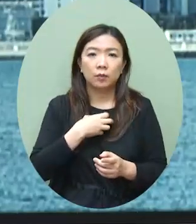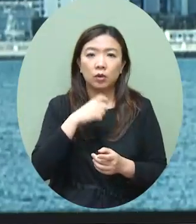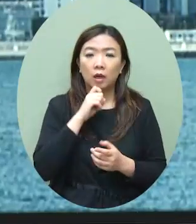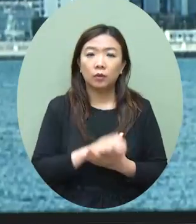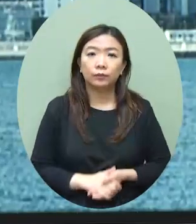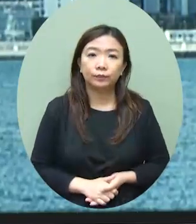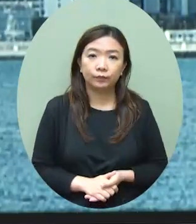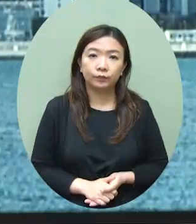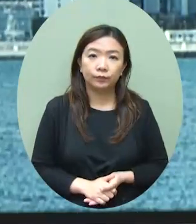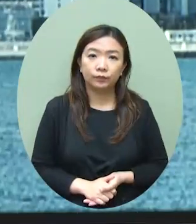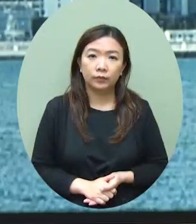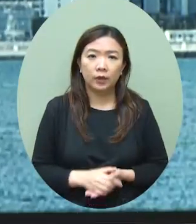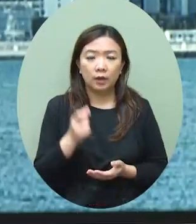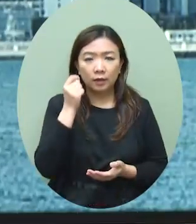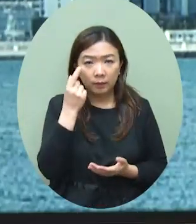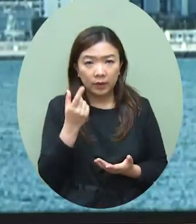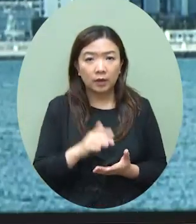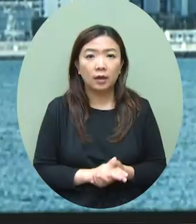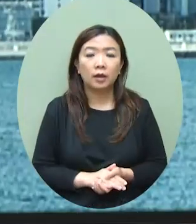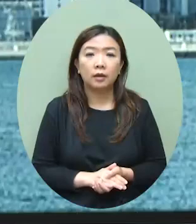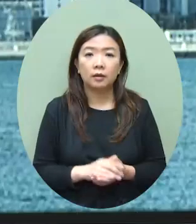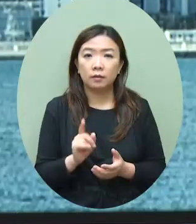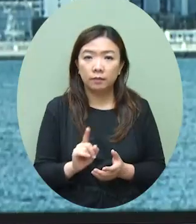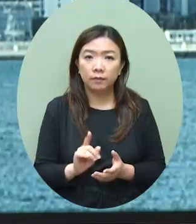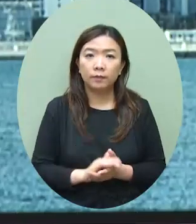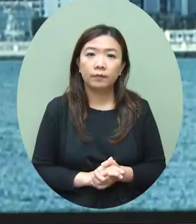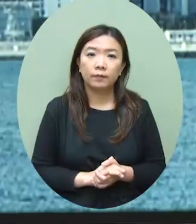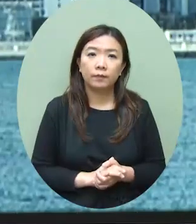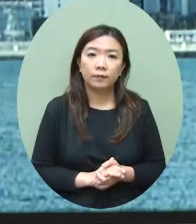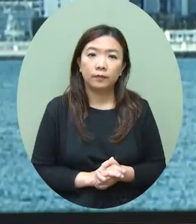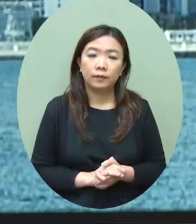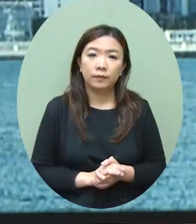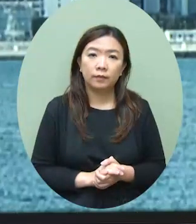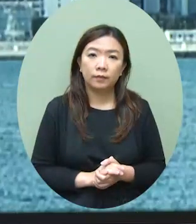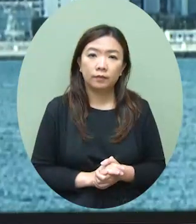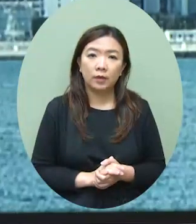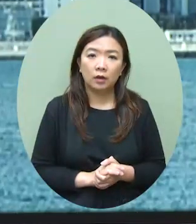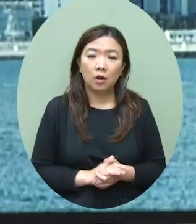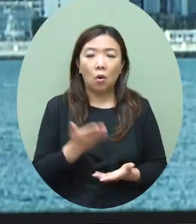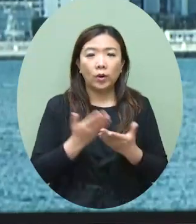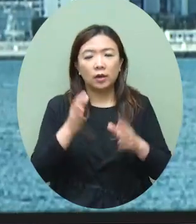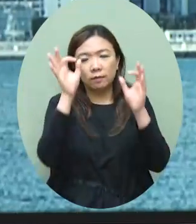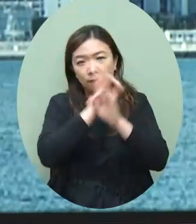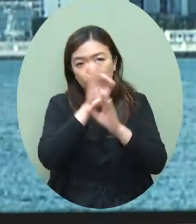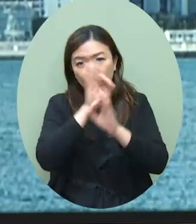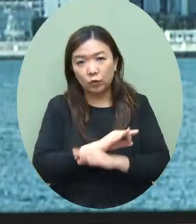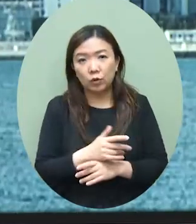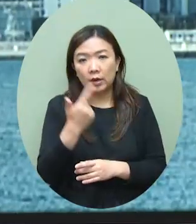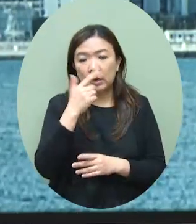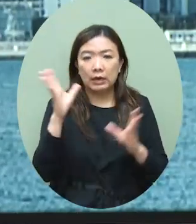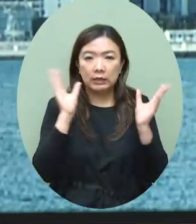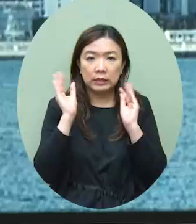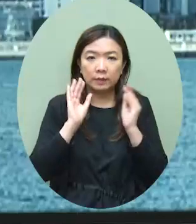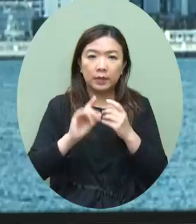the constitutional safeguards for press freedom. And that is, one has to observe the law in exercising